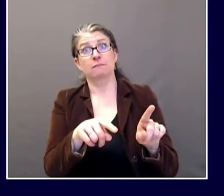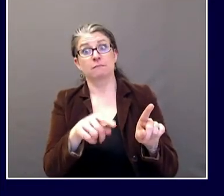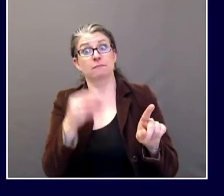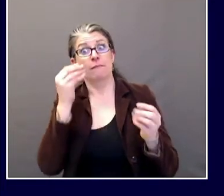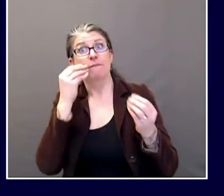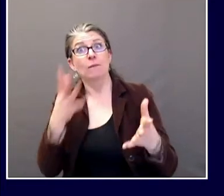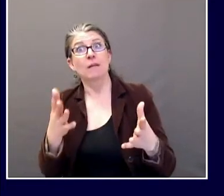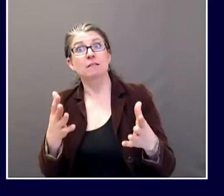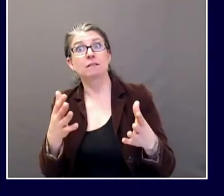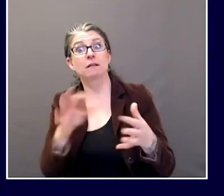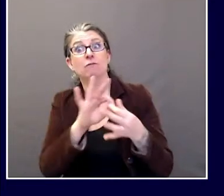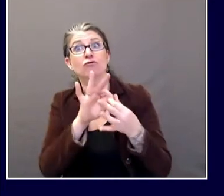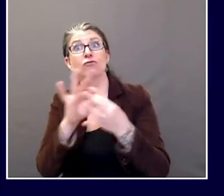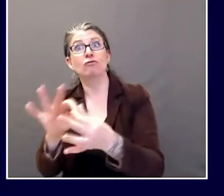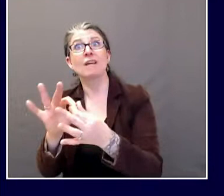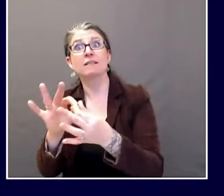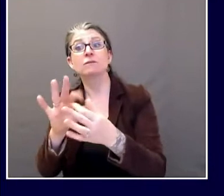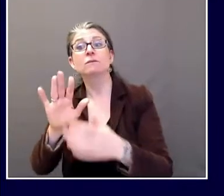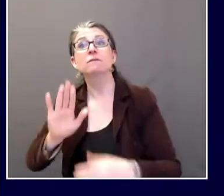Yeah, Brian, early